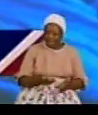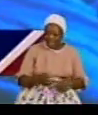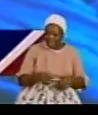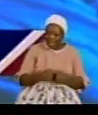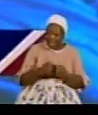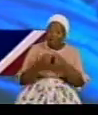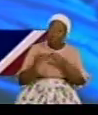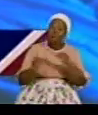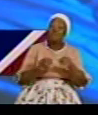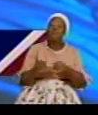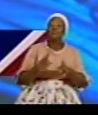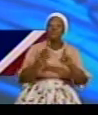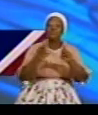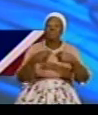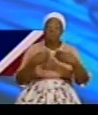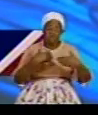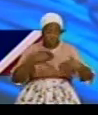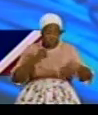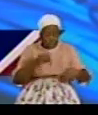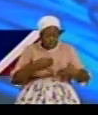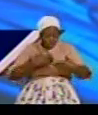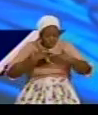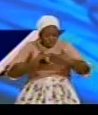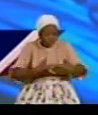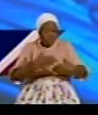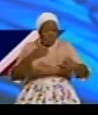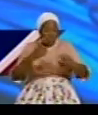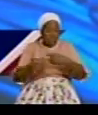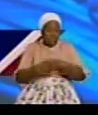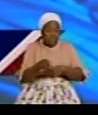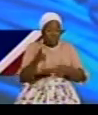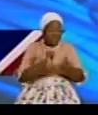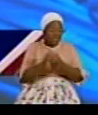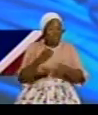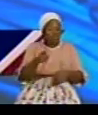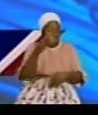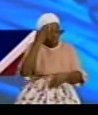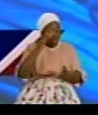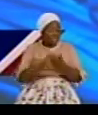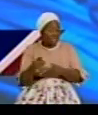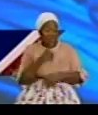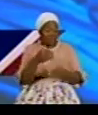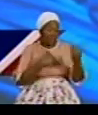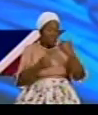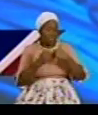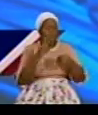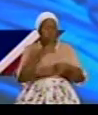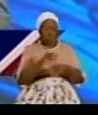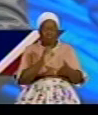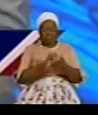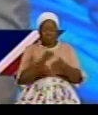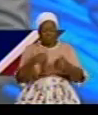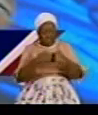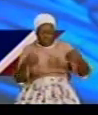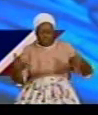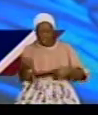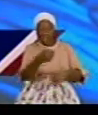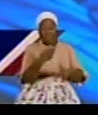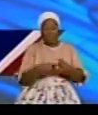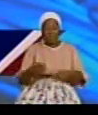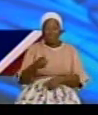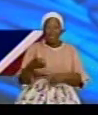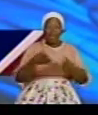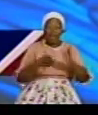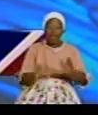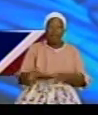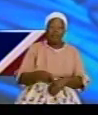knew they were offended. Stay away from their camp. Let them alone. Who came? Who is